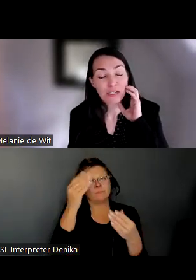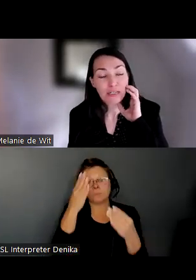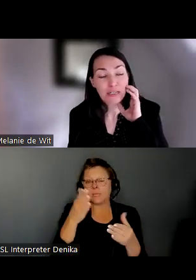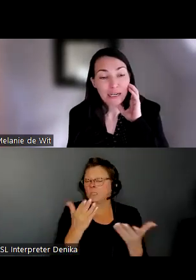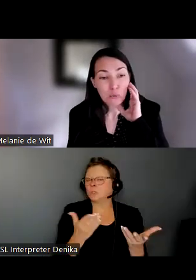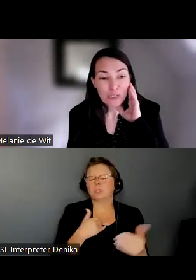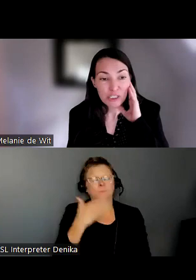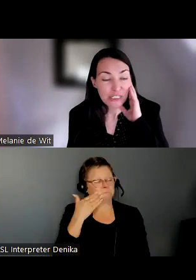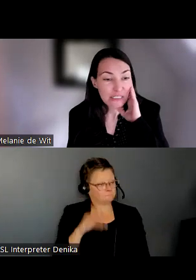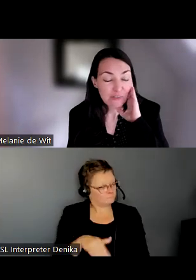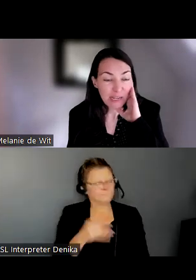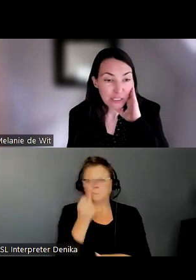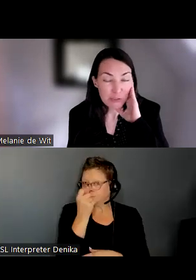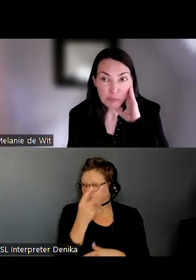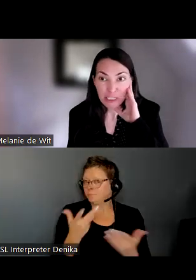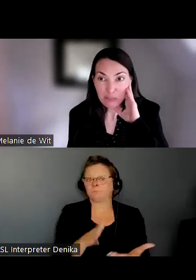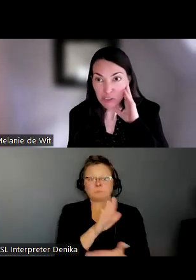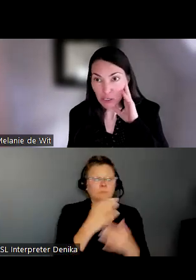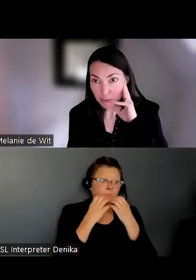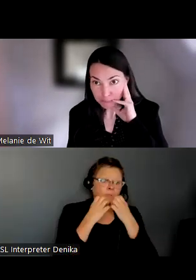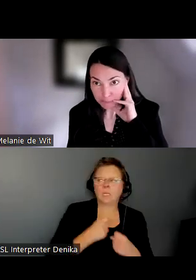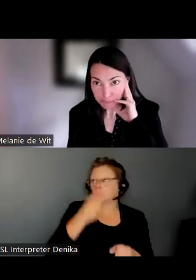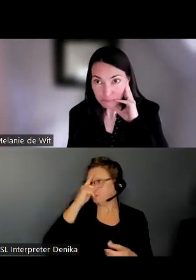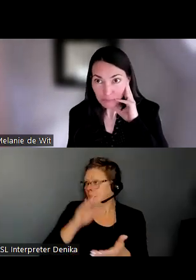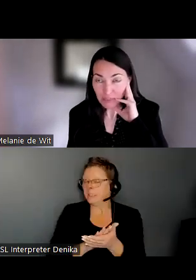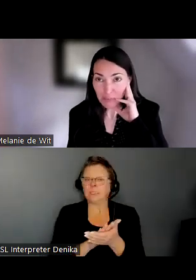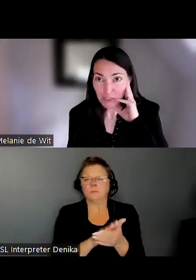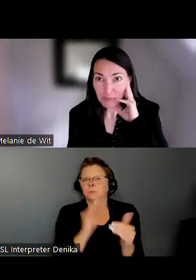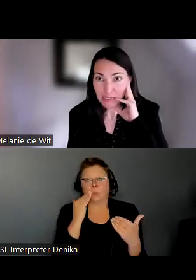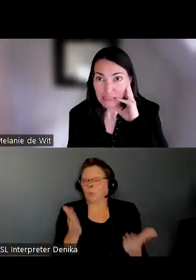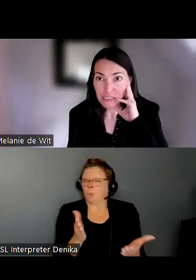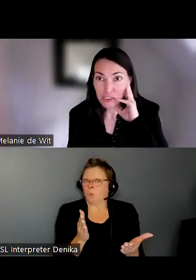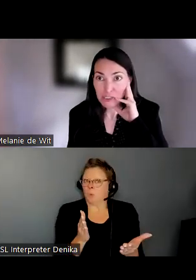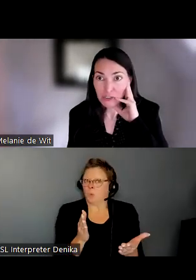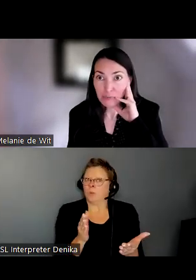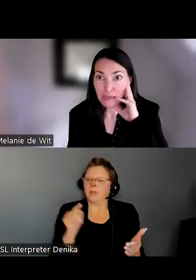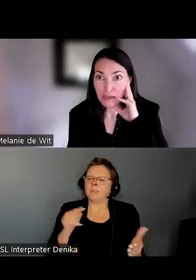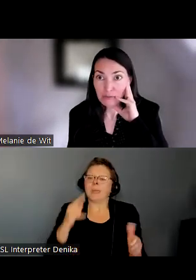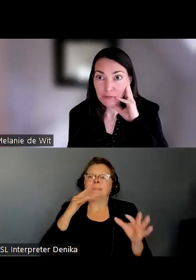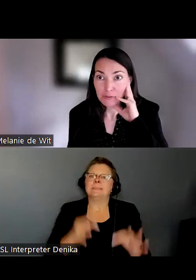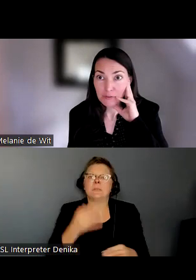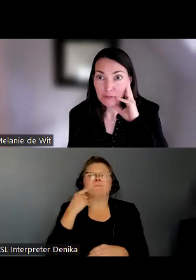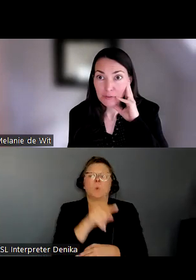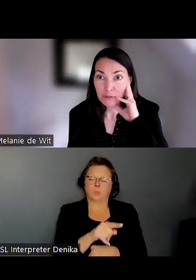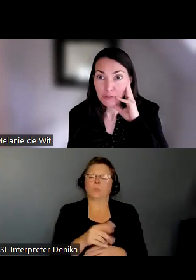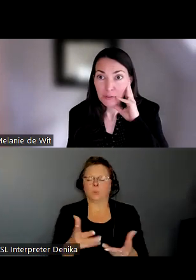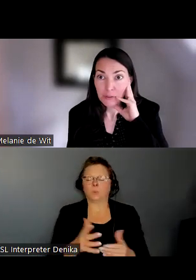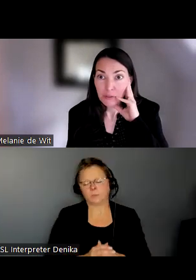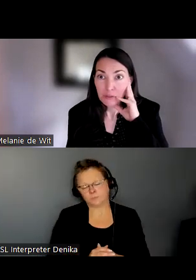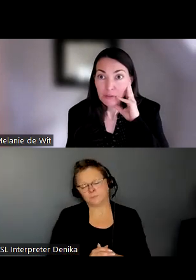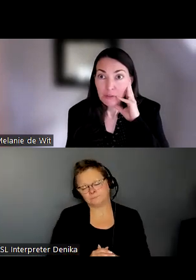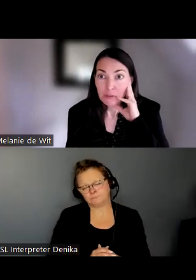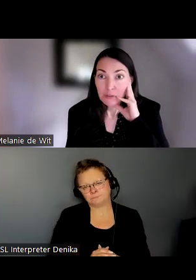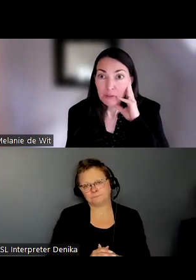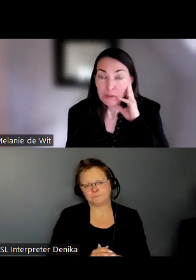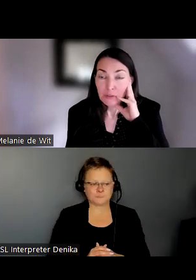your wishes, values, beliefs are. They're making decisions on your behalf.